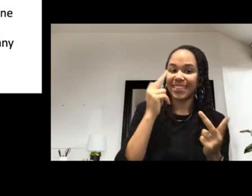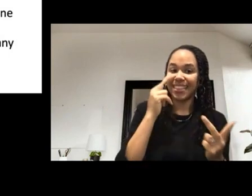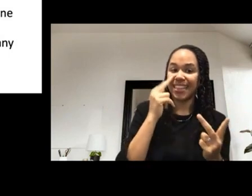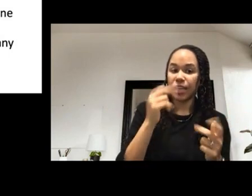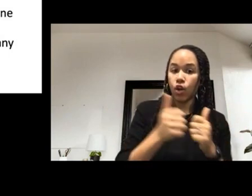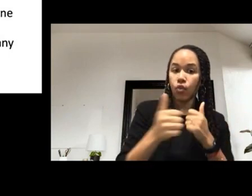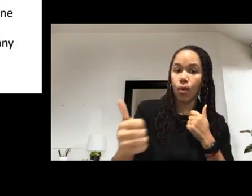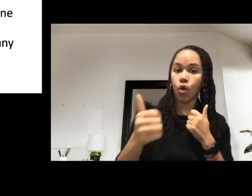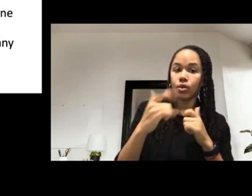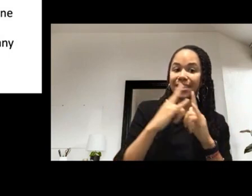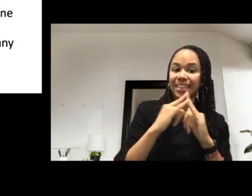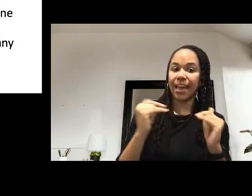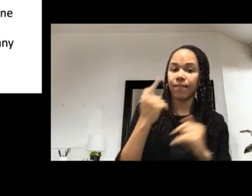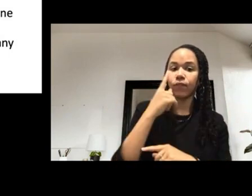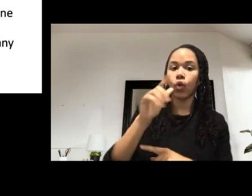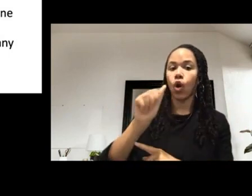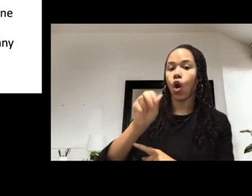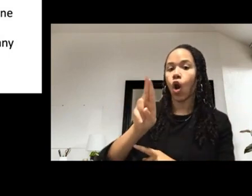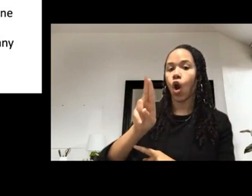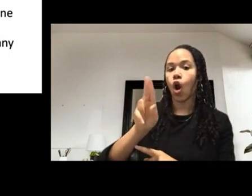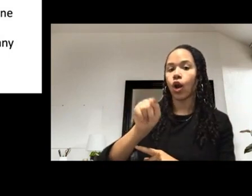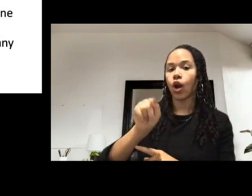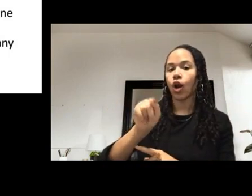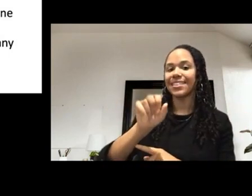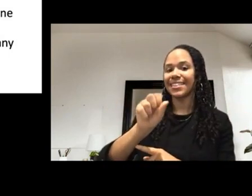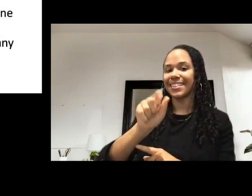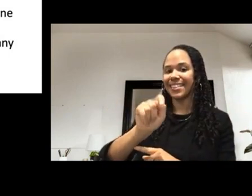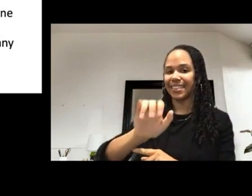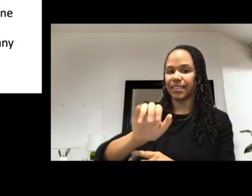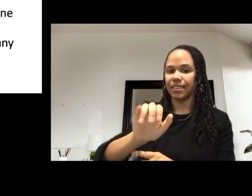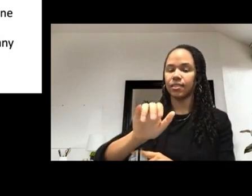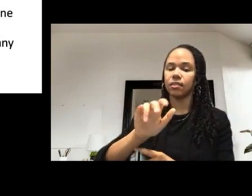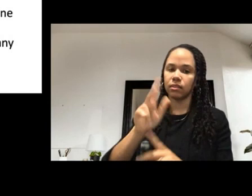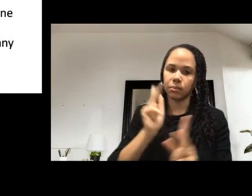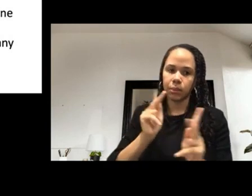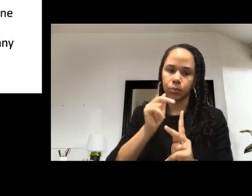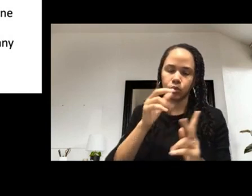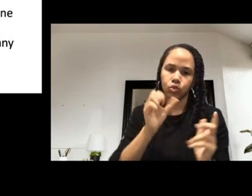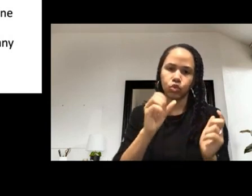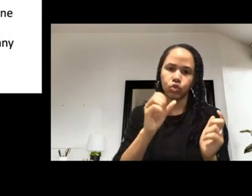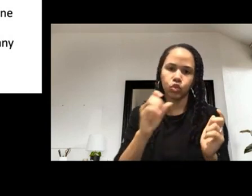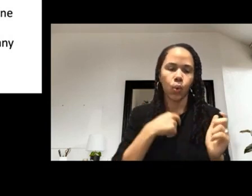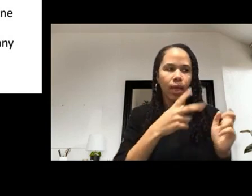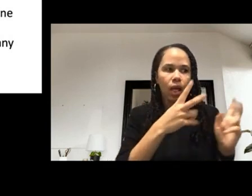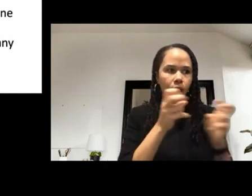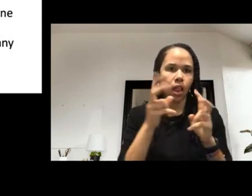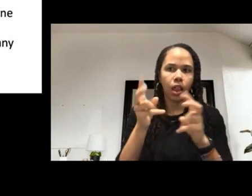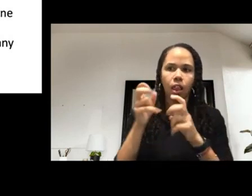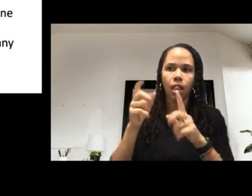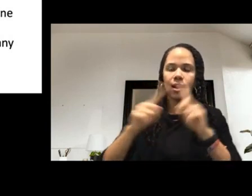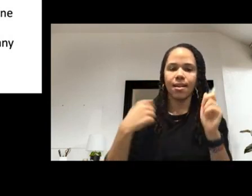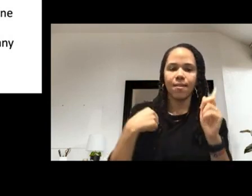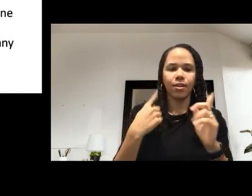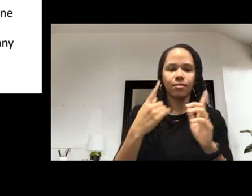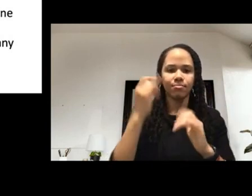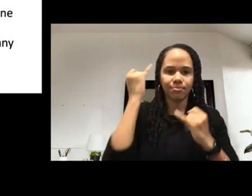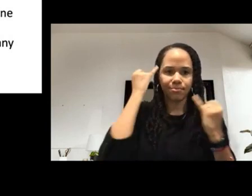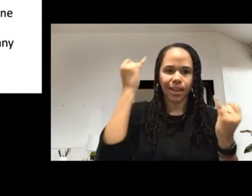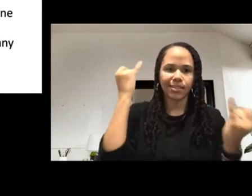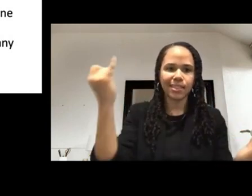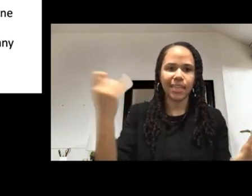people. So we were kind of taking ideas from other remote camps and from other programming courses that were given to autistic people in